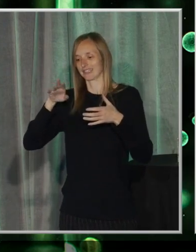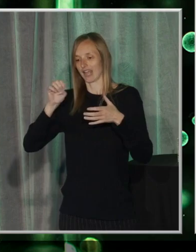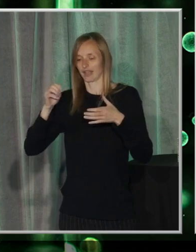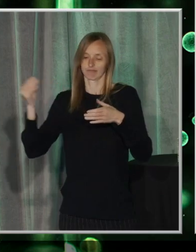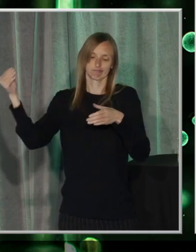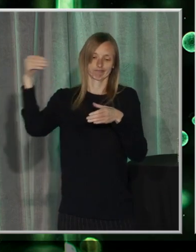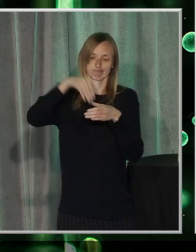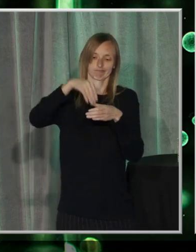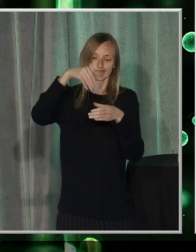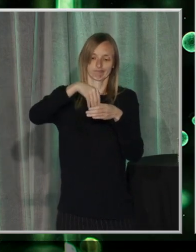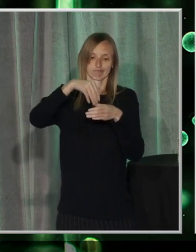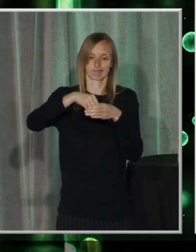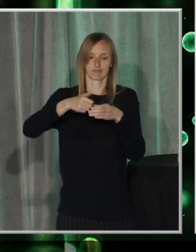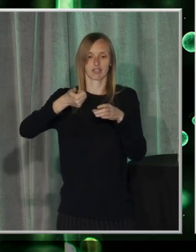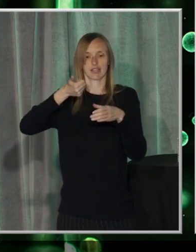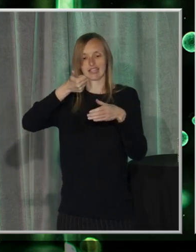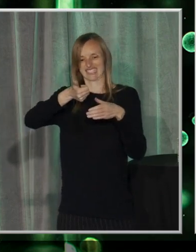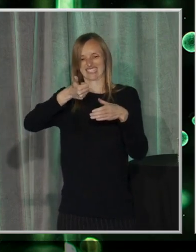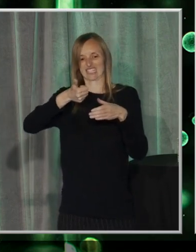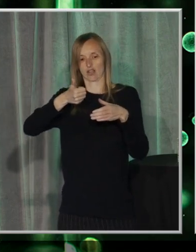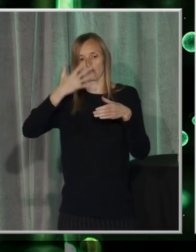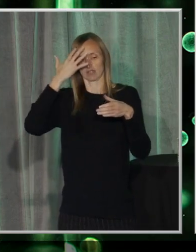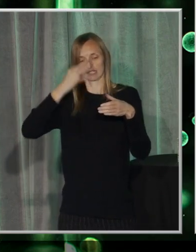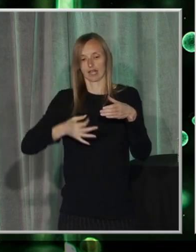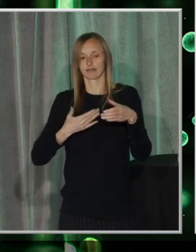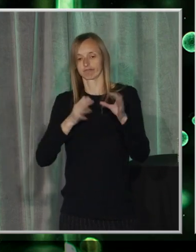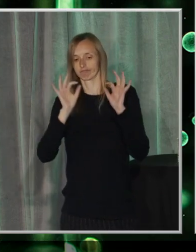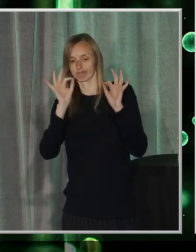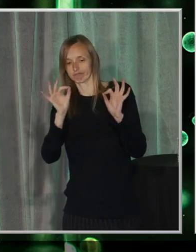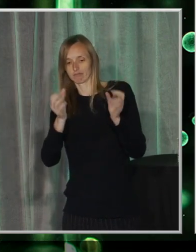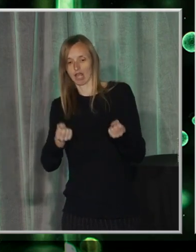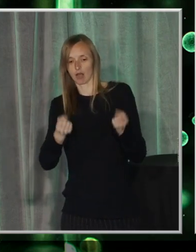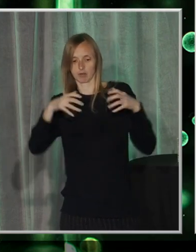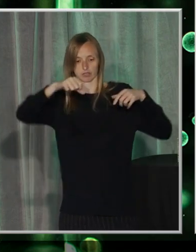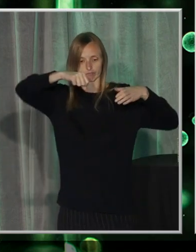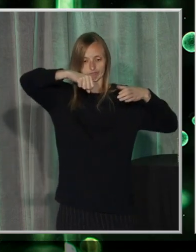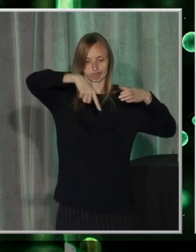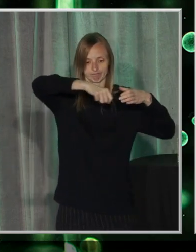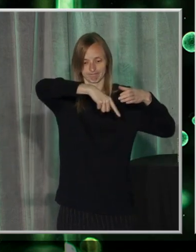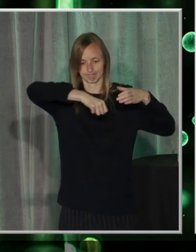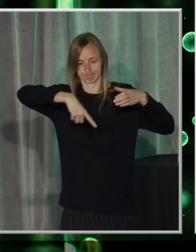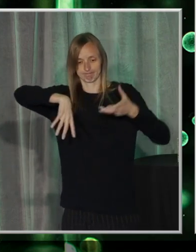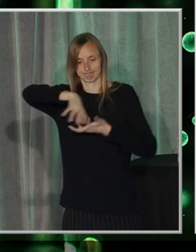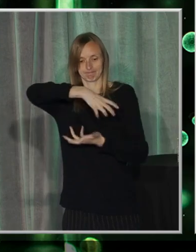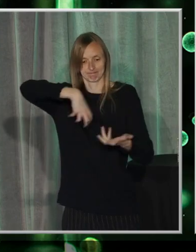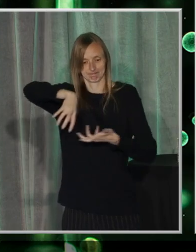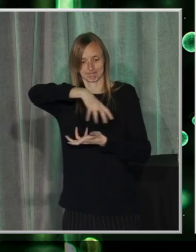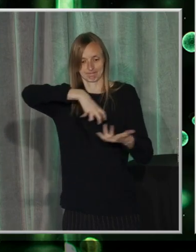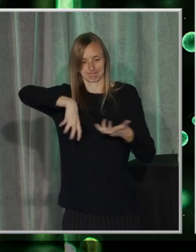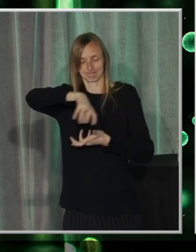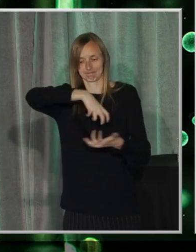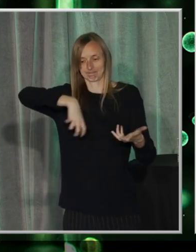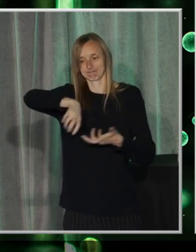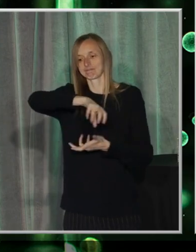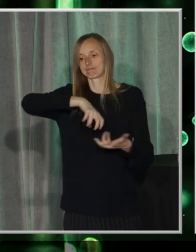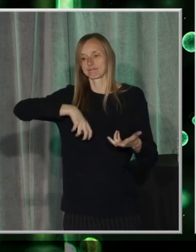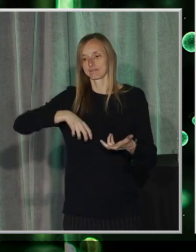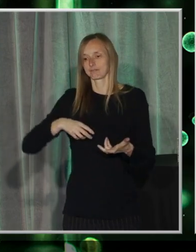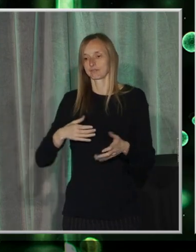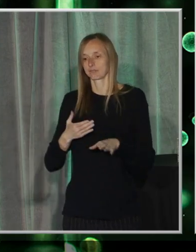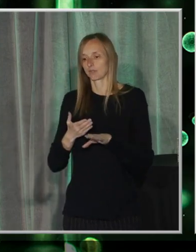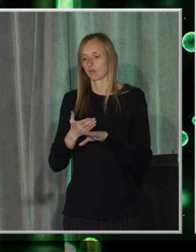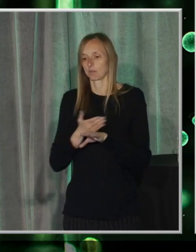automatically determine how much, what's the optimum amount and the variety of them. And before we send